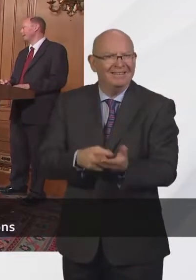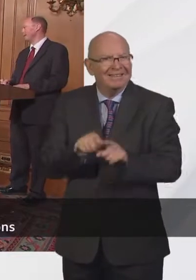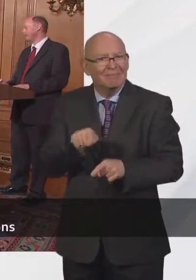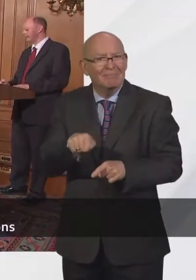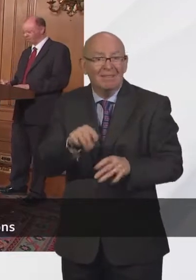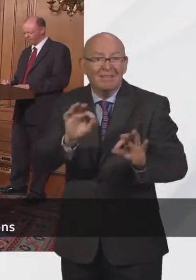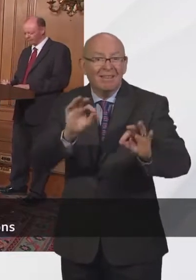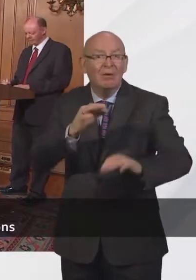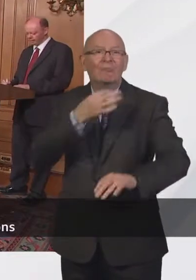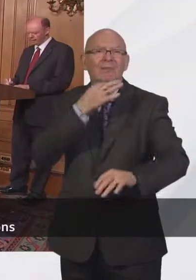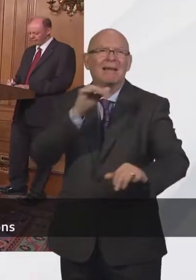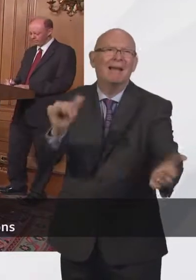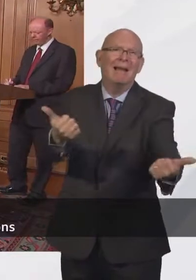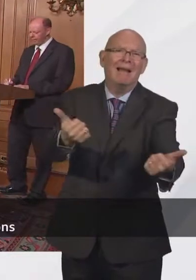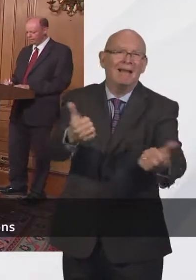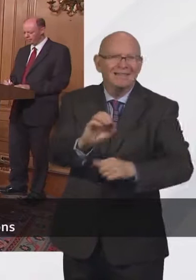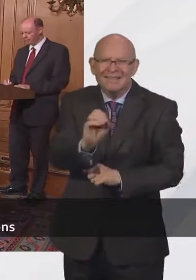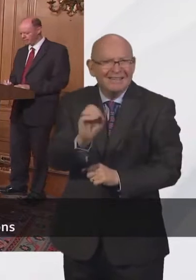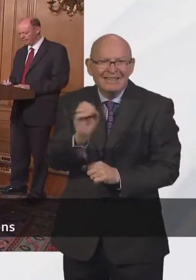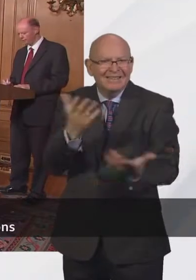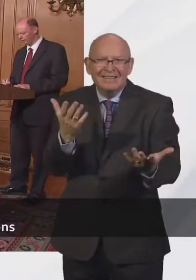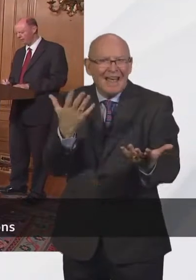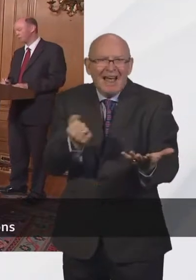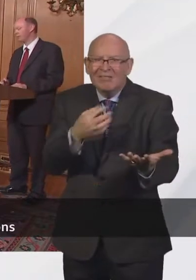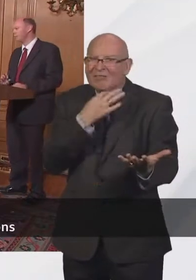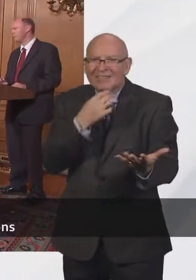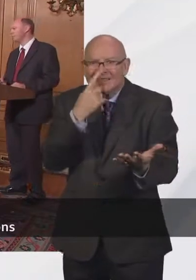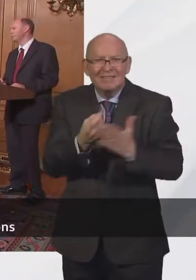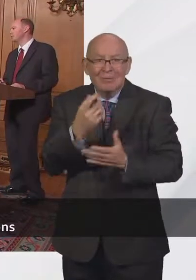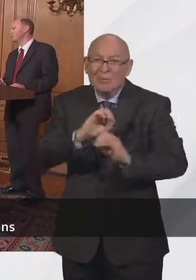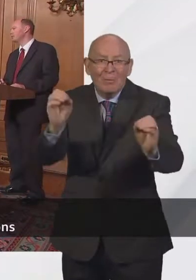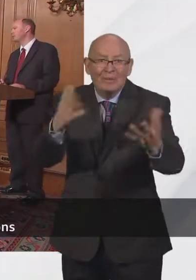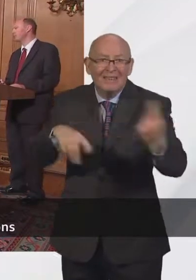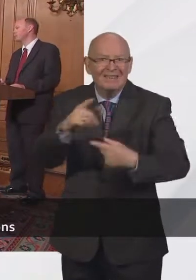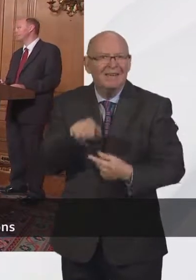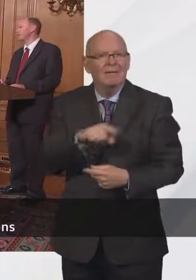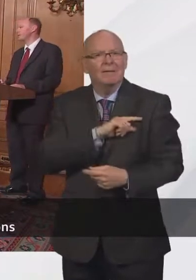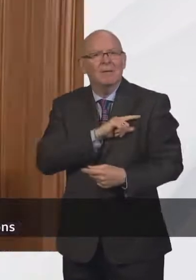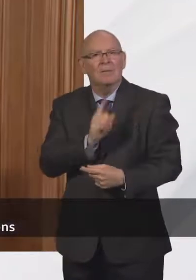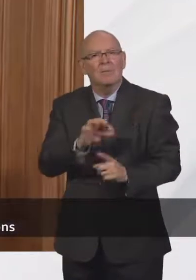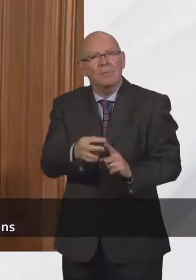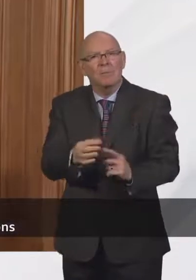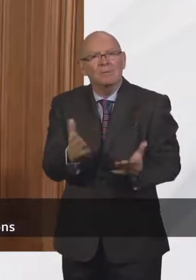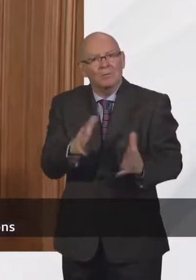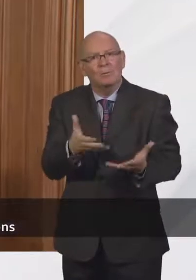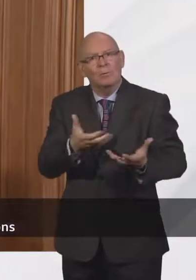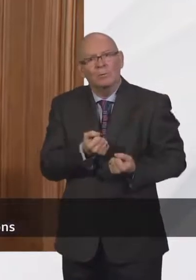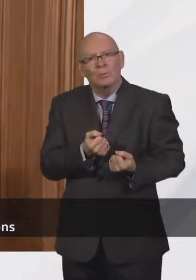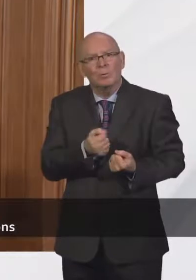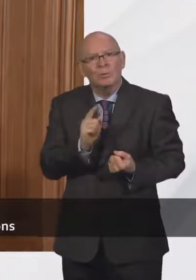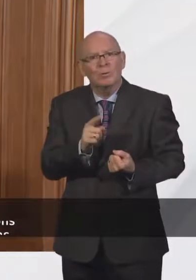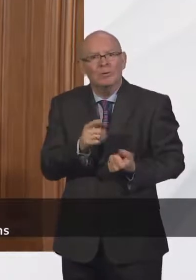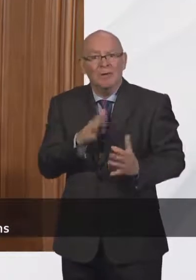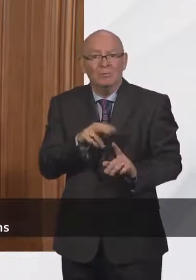things off, it is to give advice. And then finally, I would just like to make a point, because I really want to praise the work of my fellow Chief Medical Officers across the